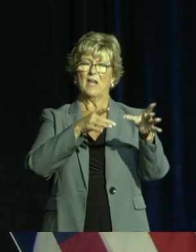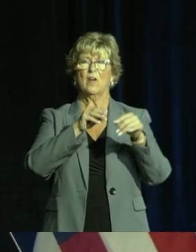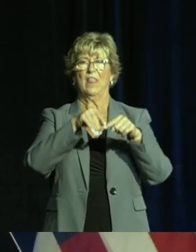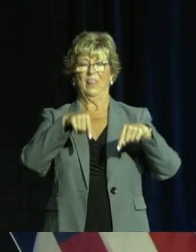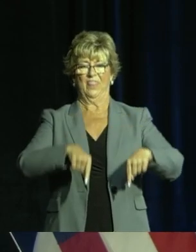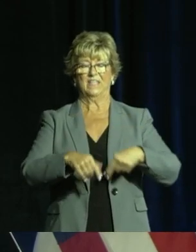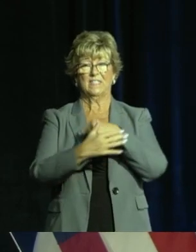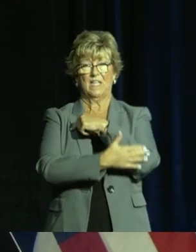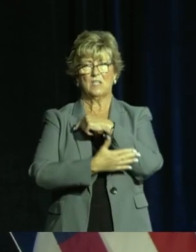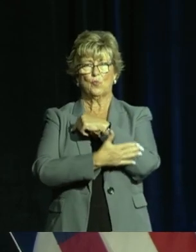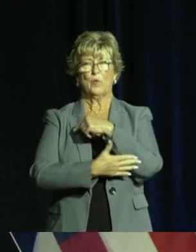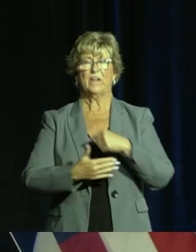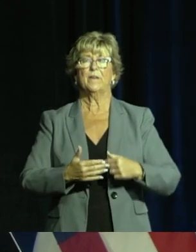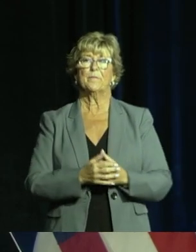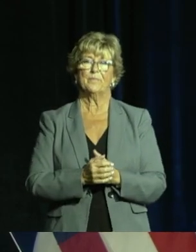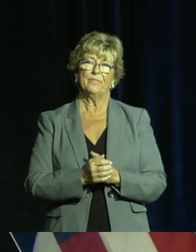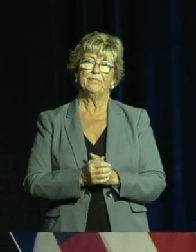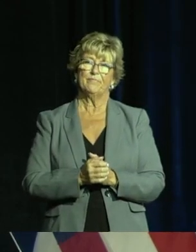country.